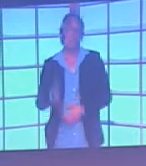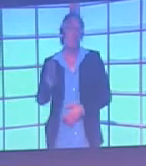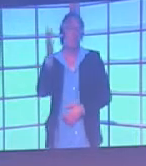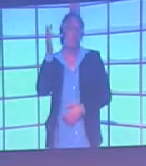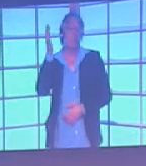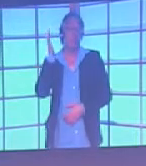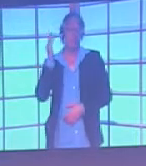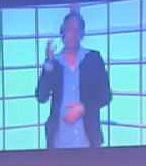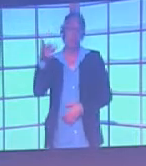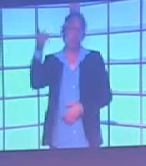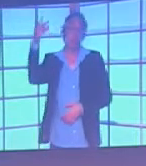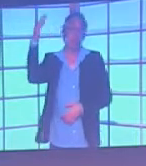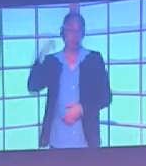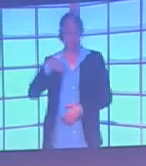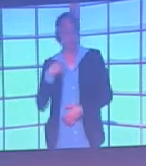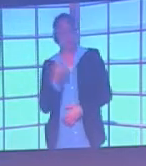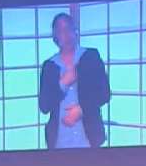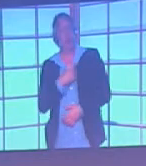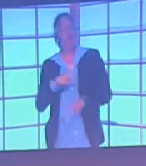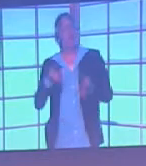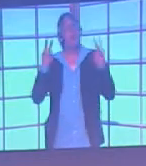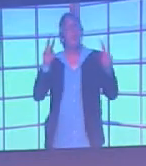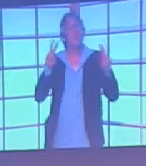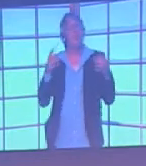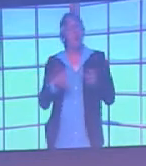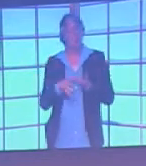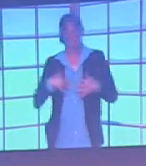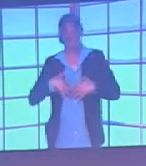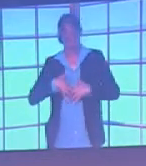was a couple of